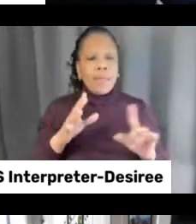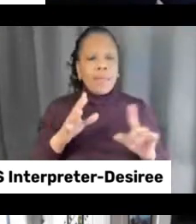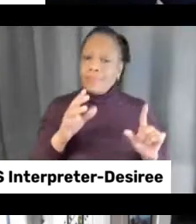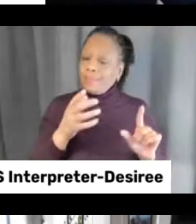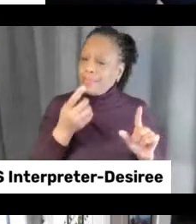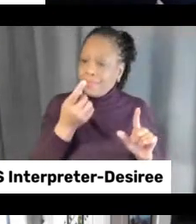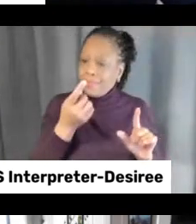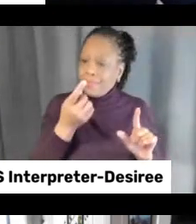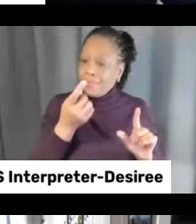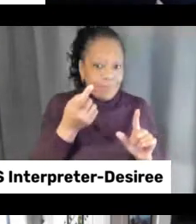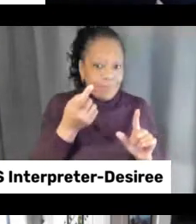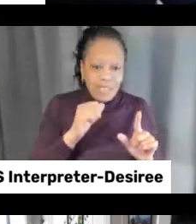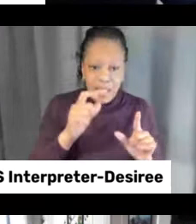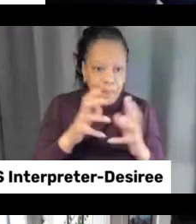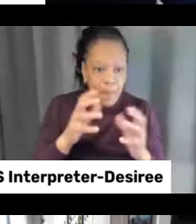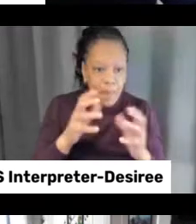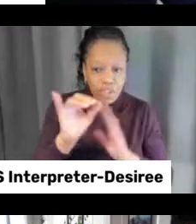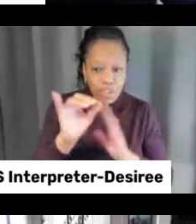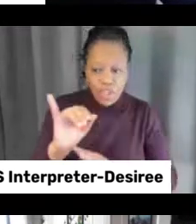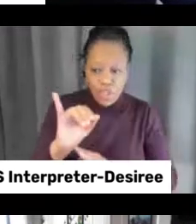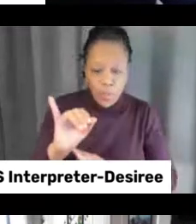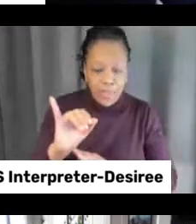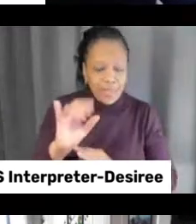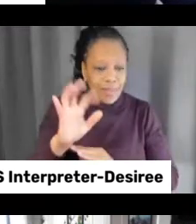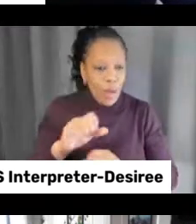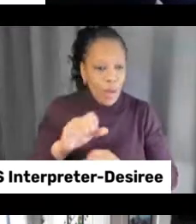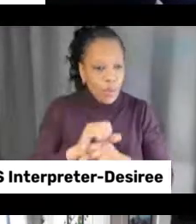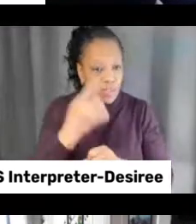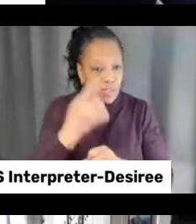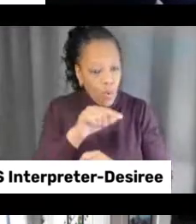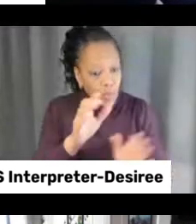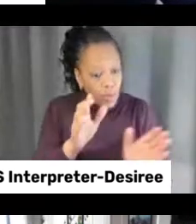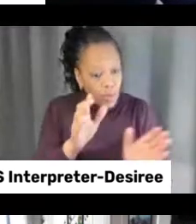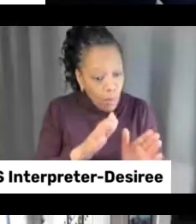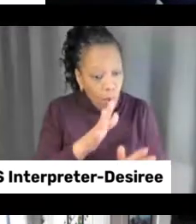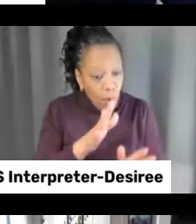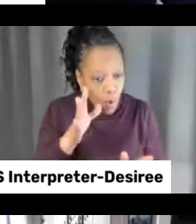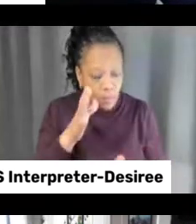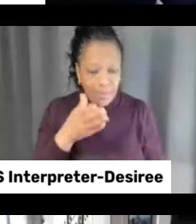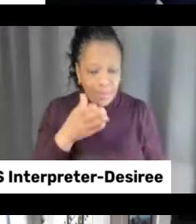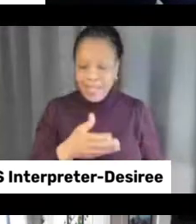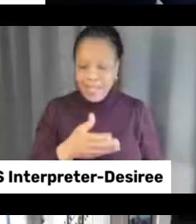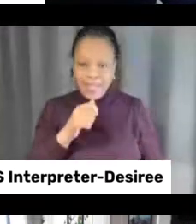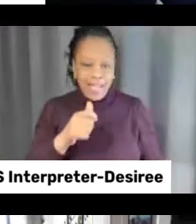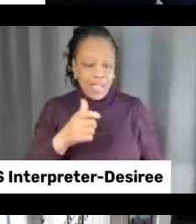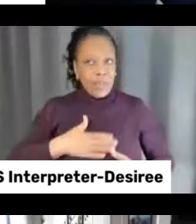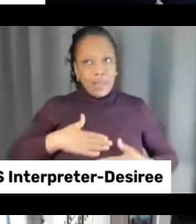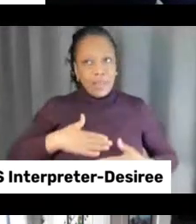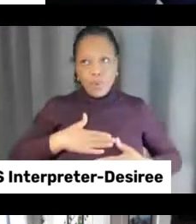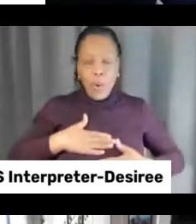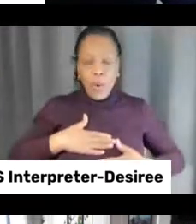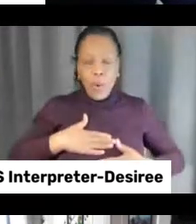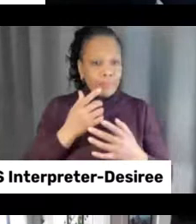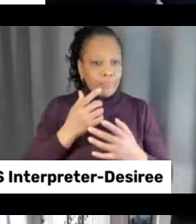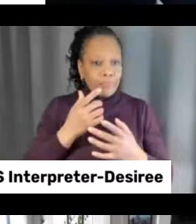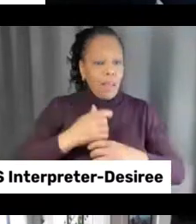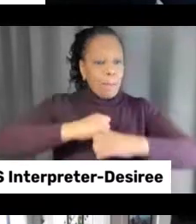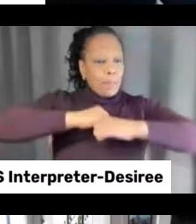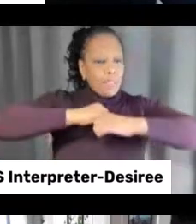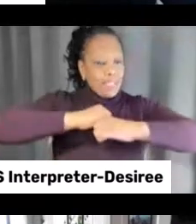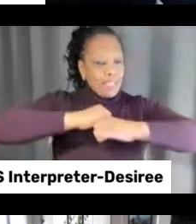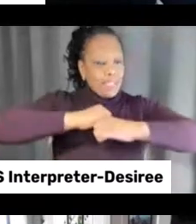for them. And so that's another area where they don't enjoy the protections that other farmers who